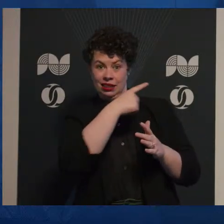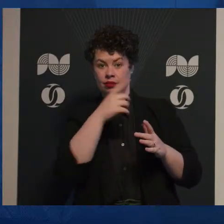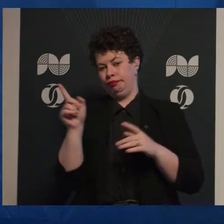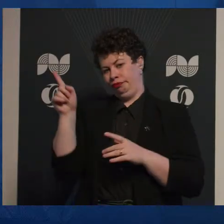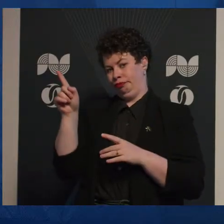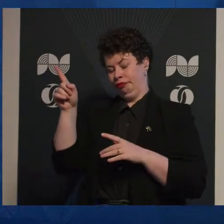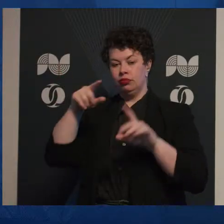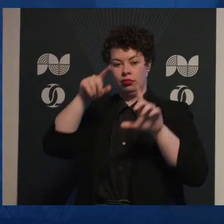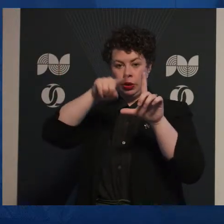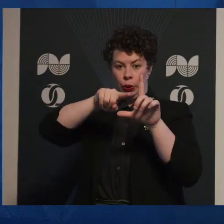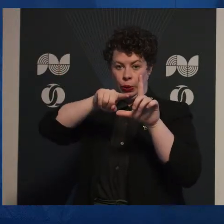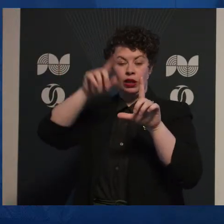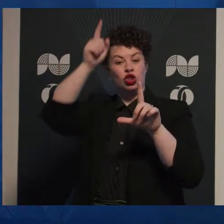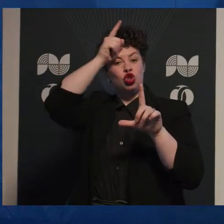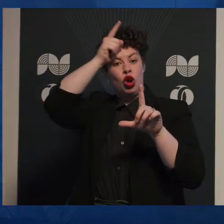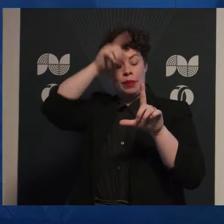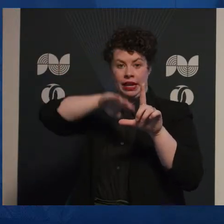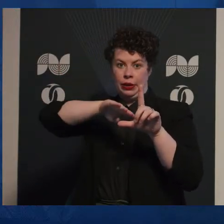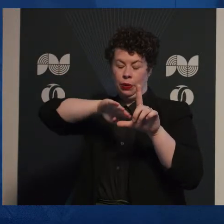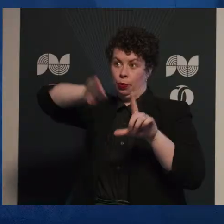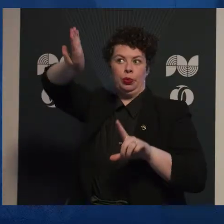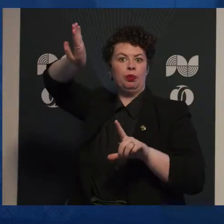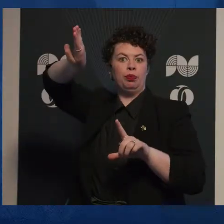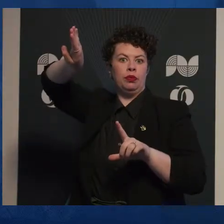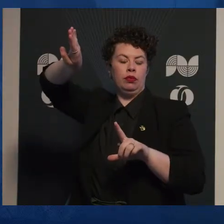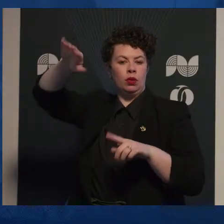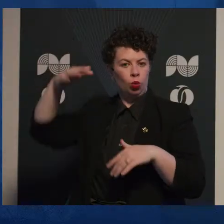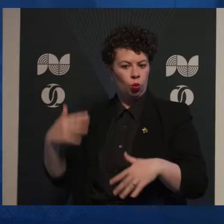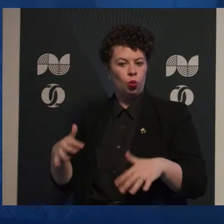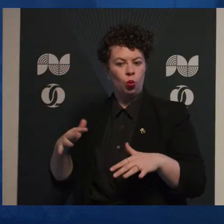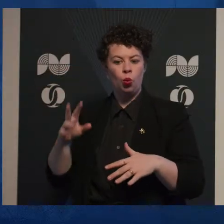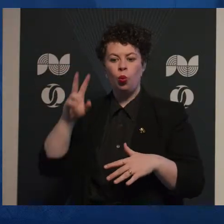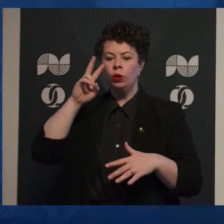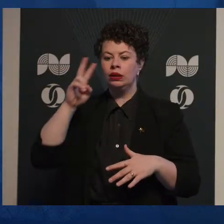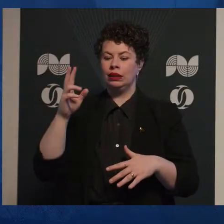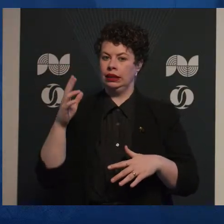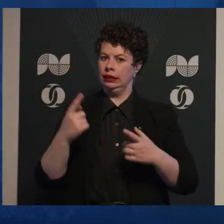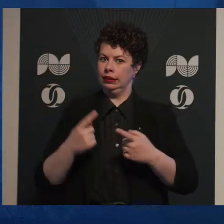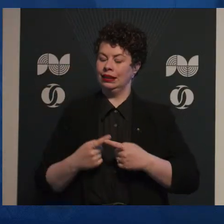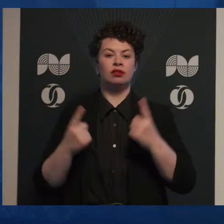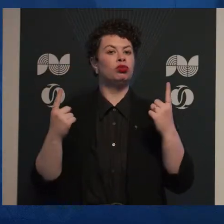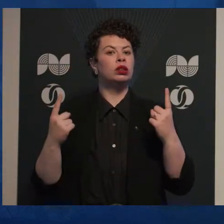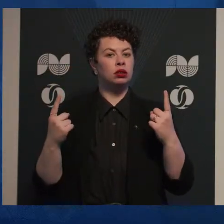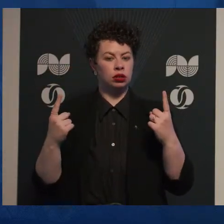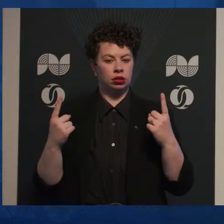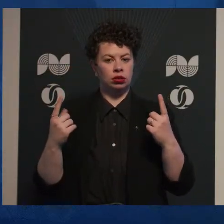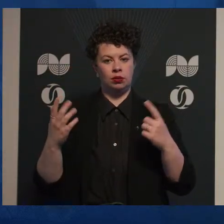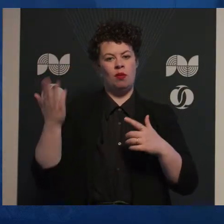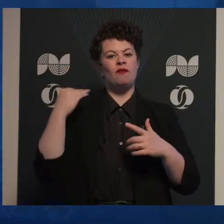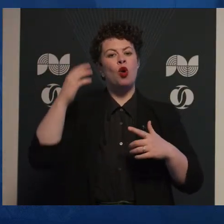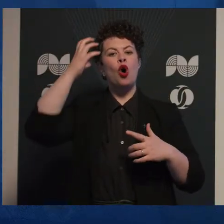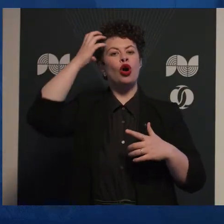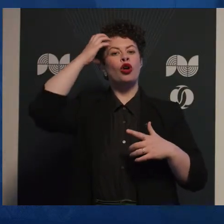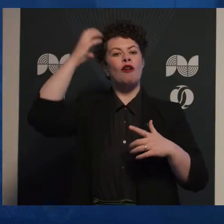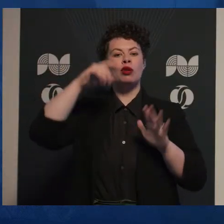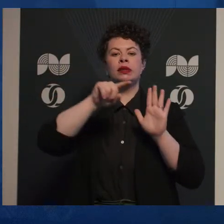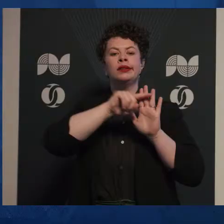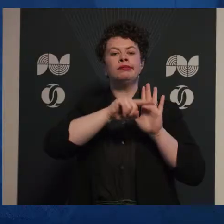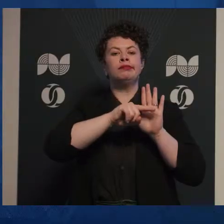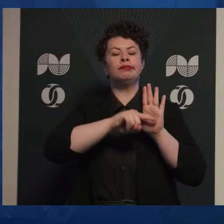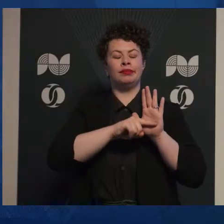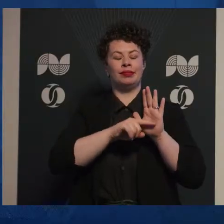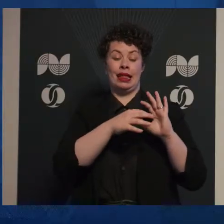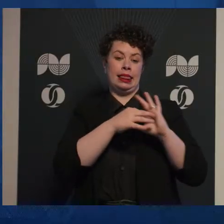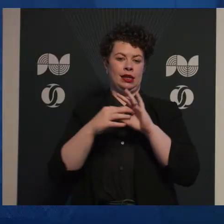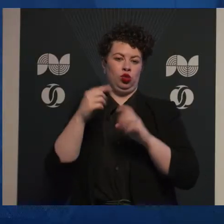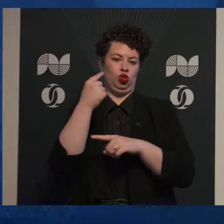and there's very clearly been a change in narrative about industrial policy. It's linked with the green